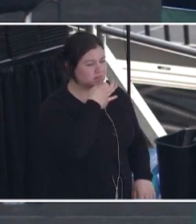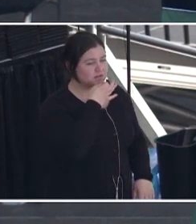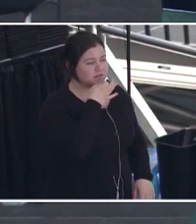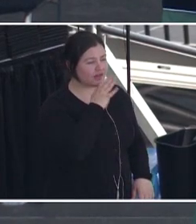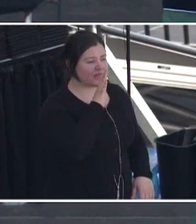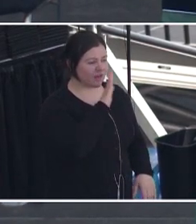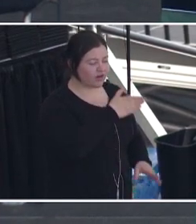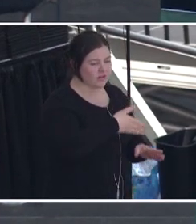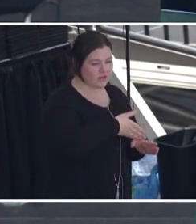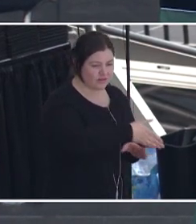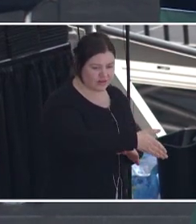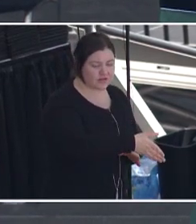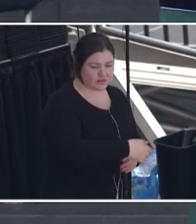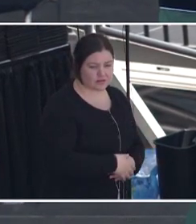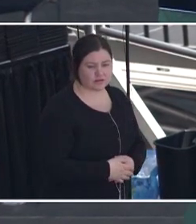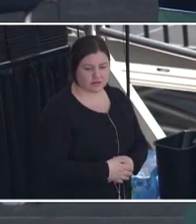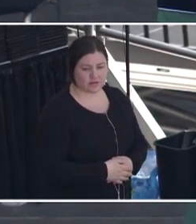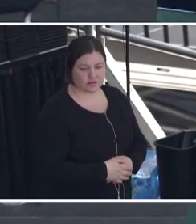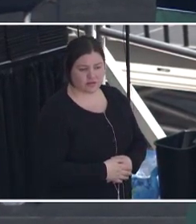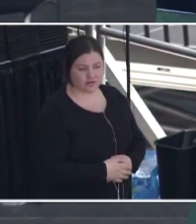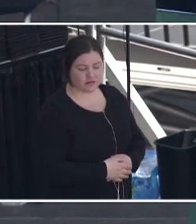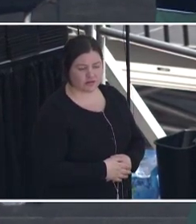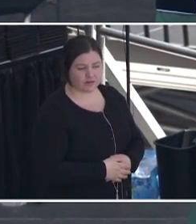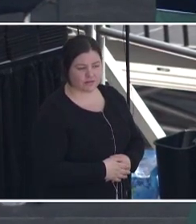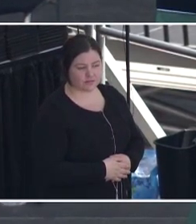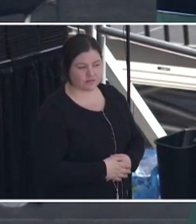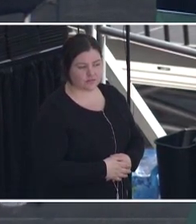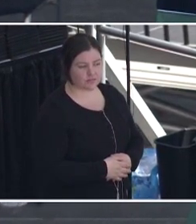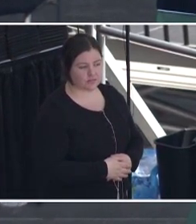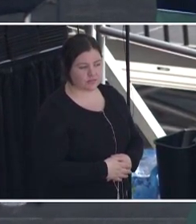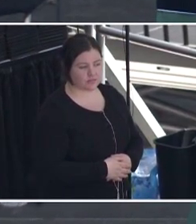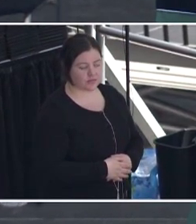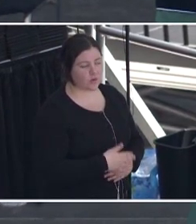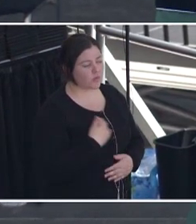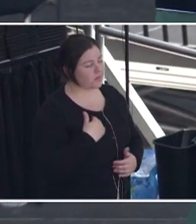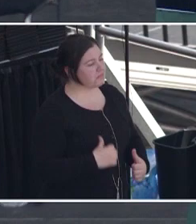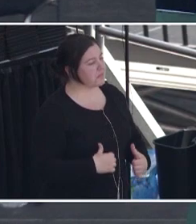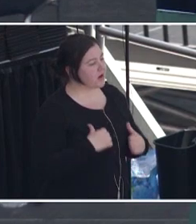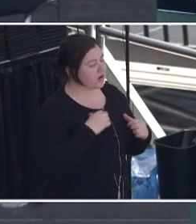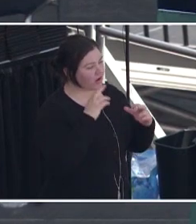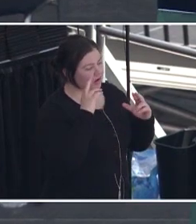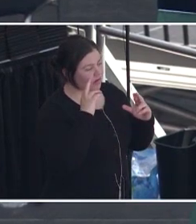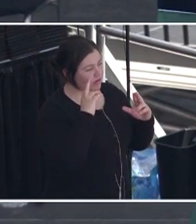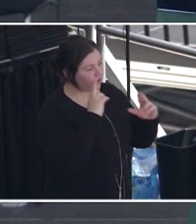are proud to acknowledge their achievement with the receipts of